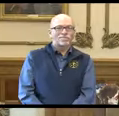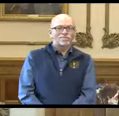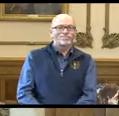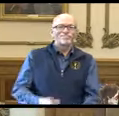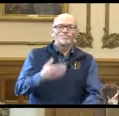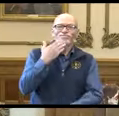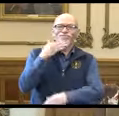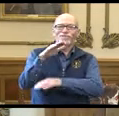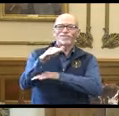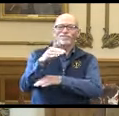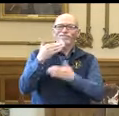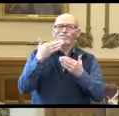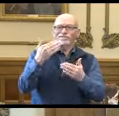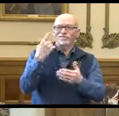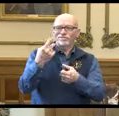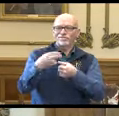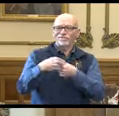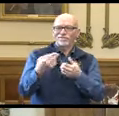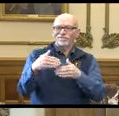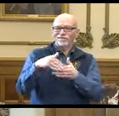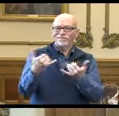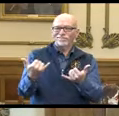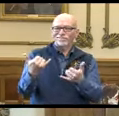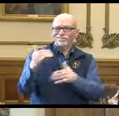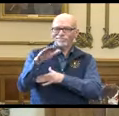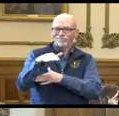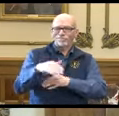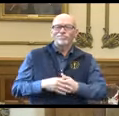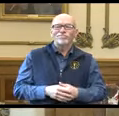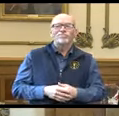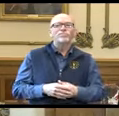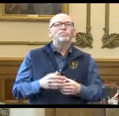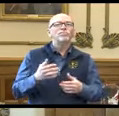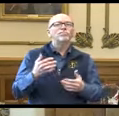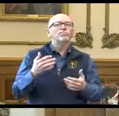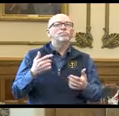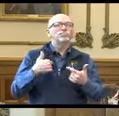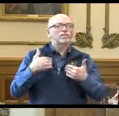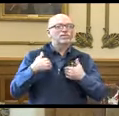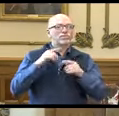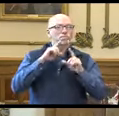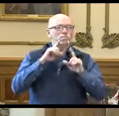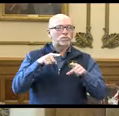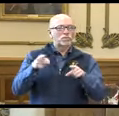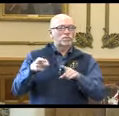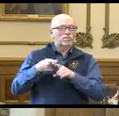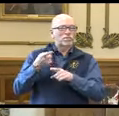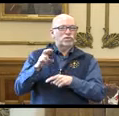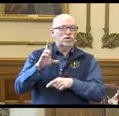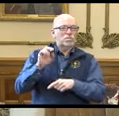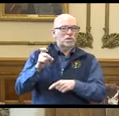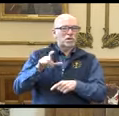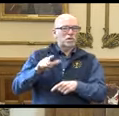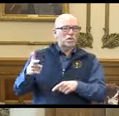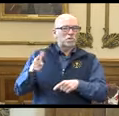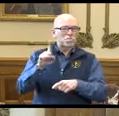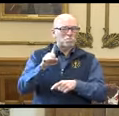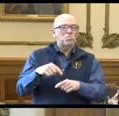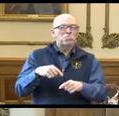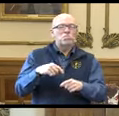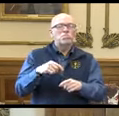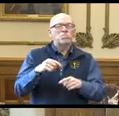Good afternoon. Thank you for joining us again this afternoon. We've got a report coming up here from Dr. Box on the